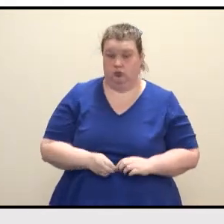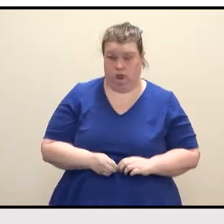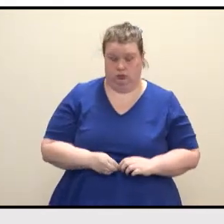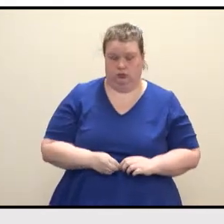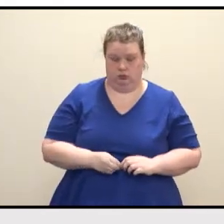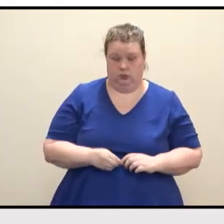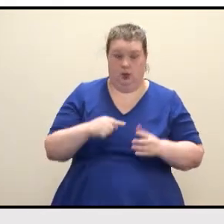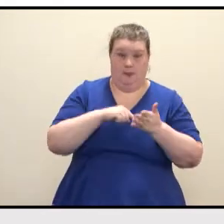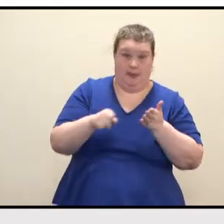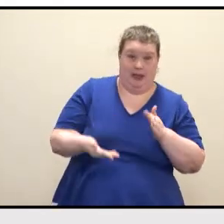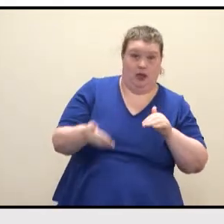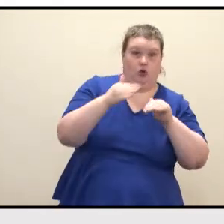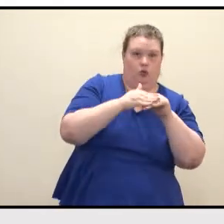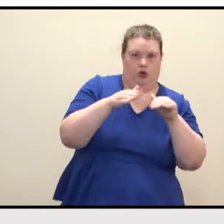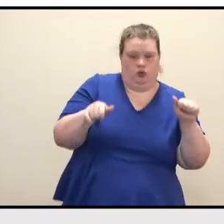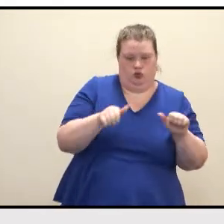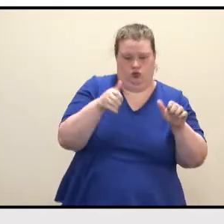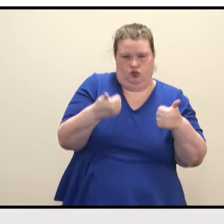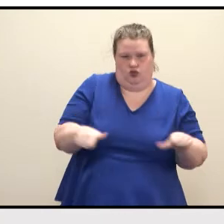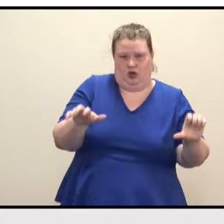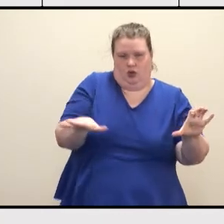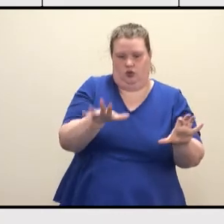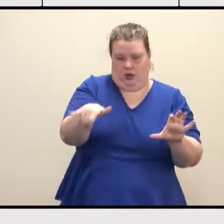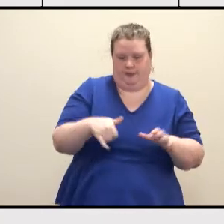give pay increases.